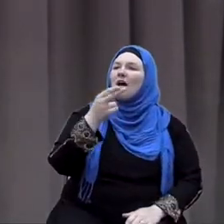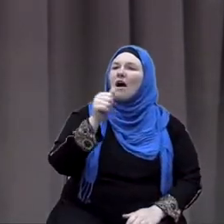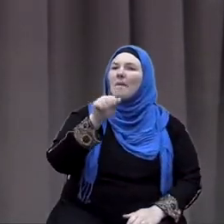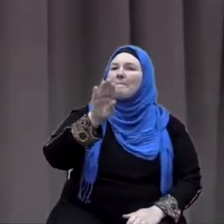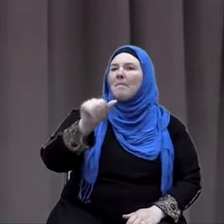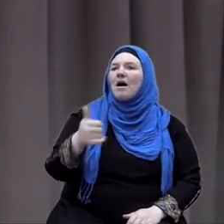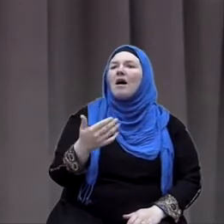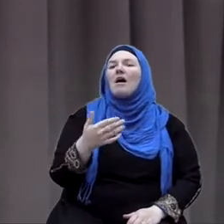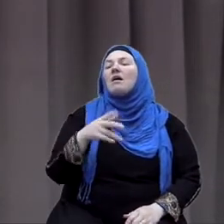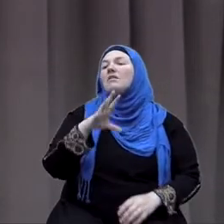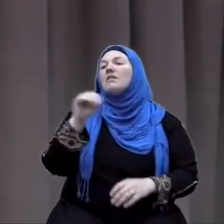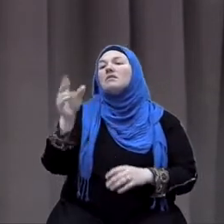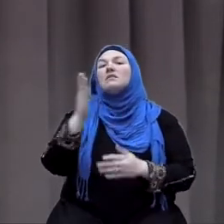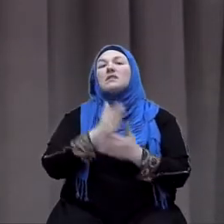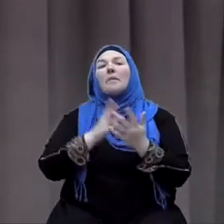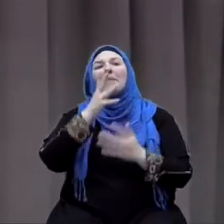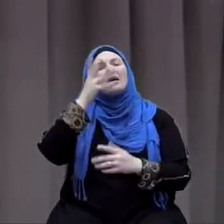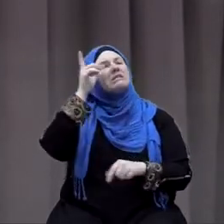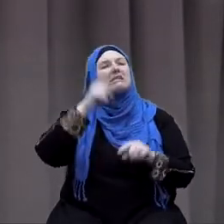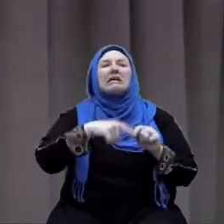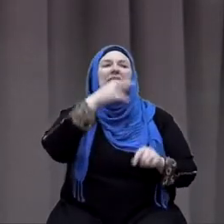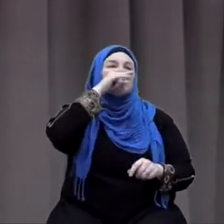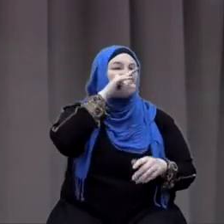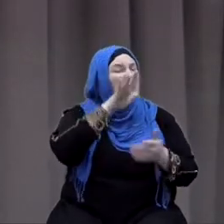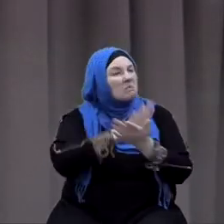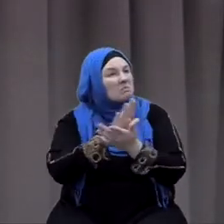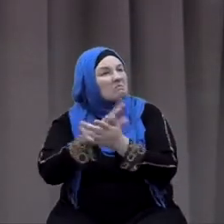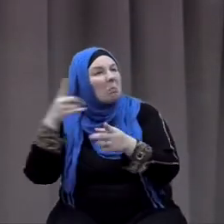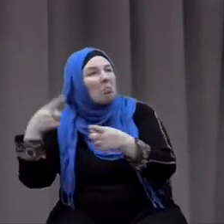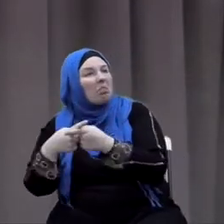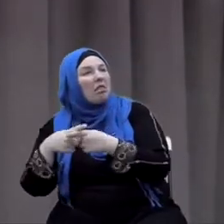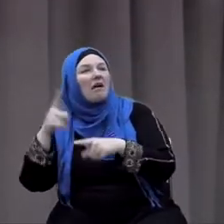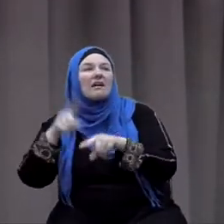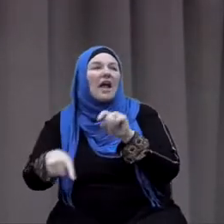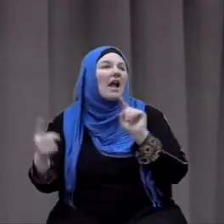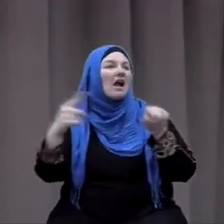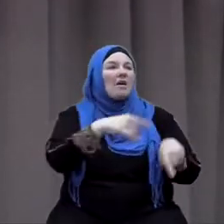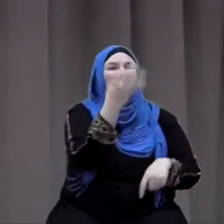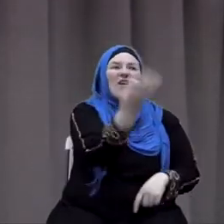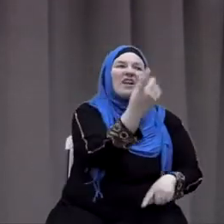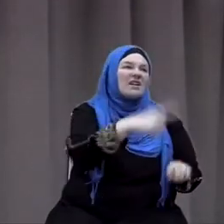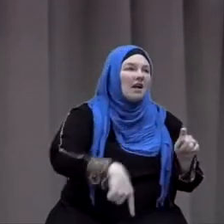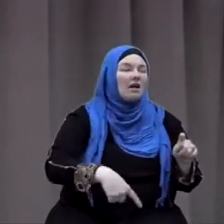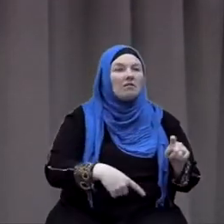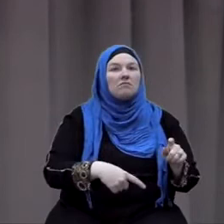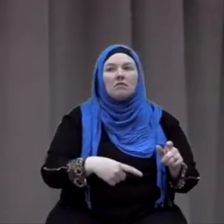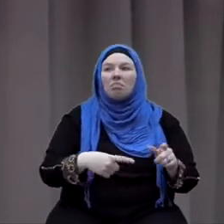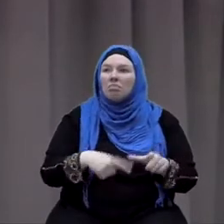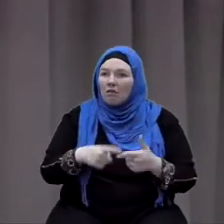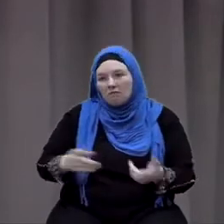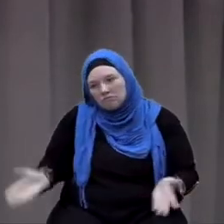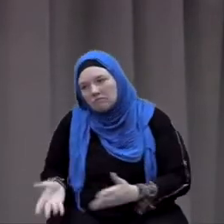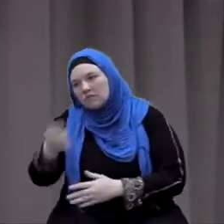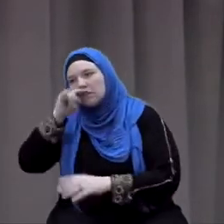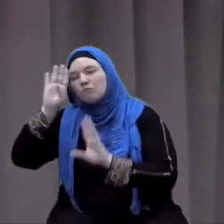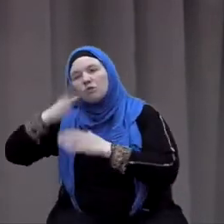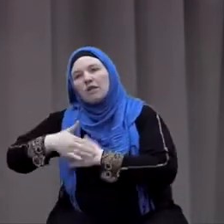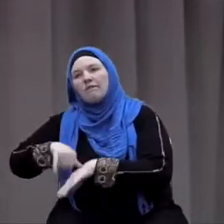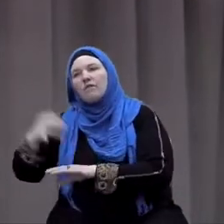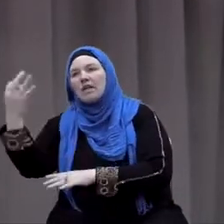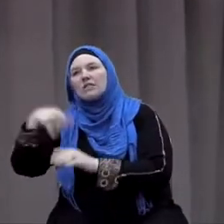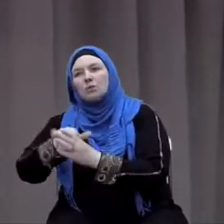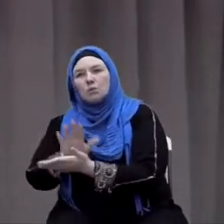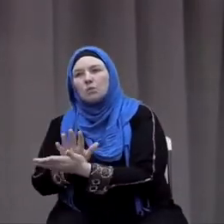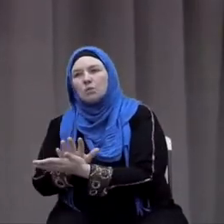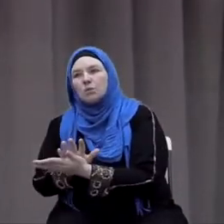they cannot come on Friday. Fine. Let them pray Friday in their school. But you help them do that. But other